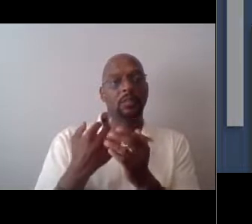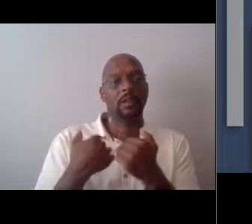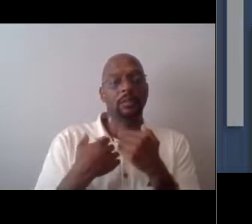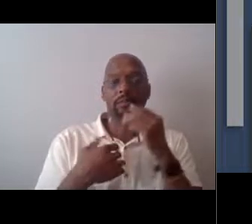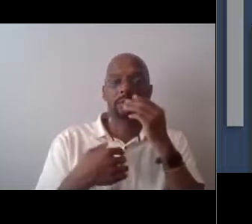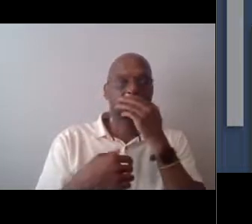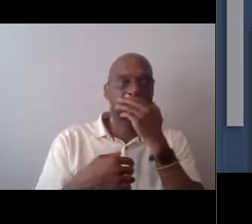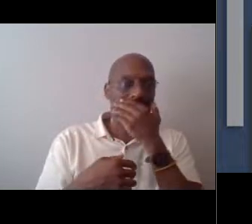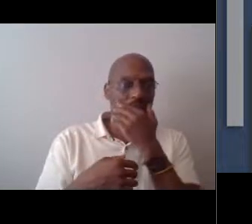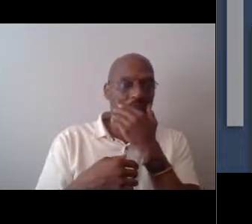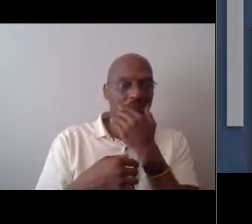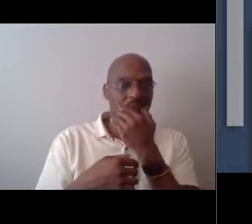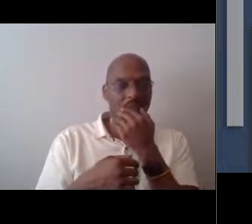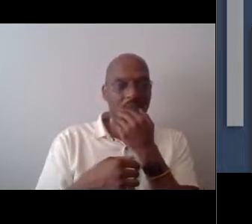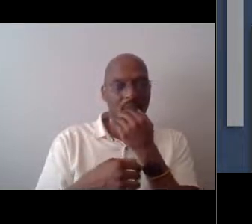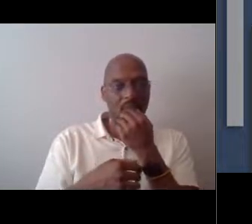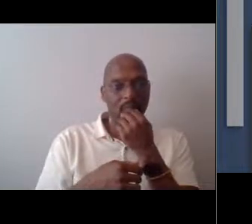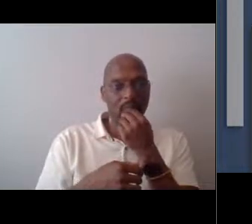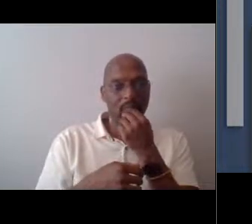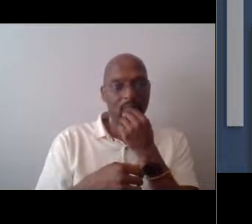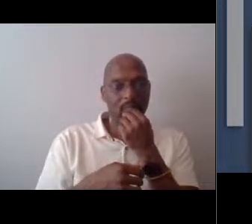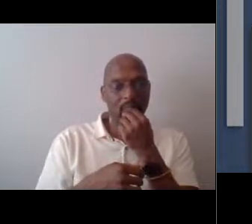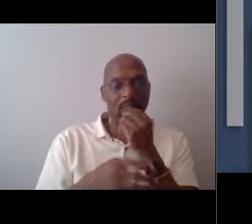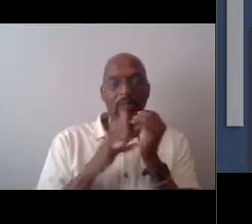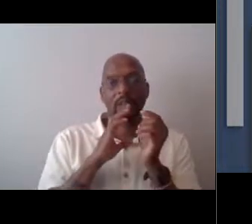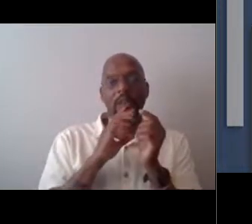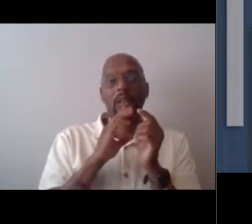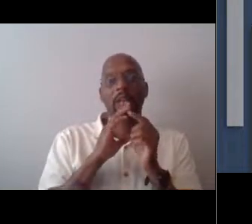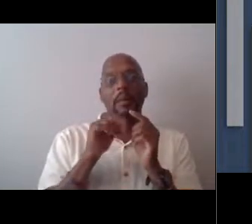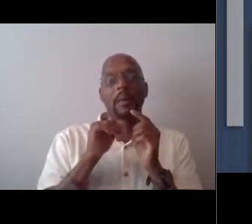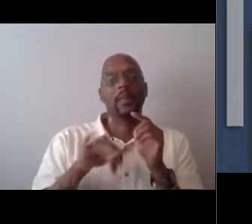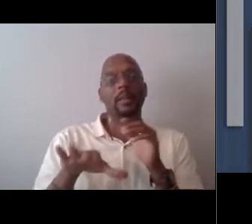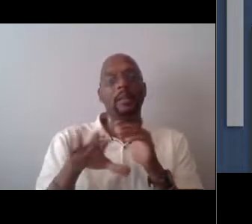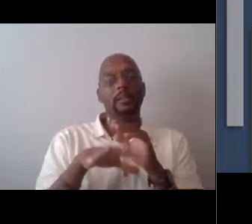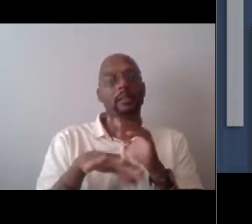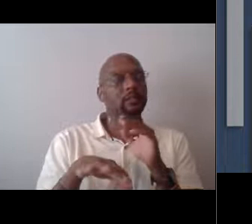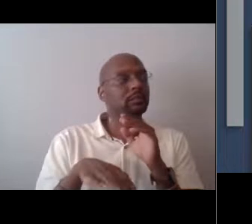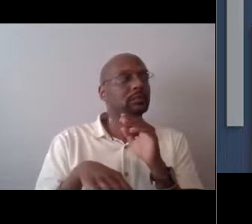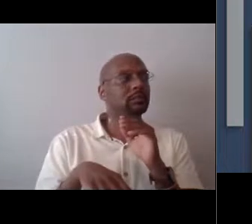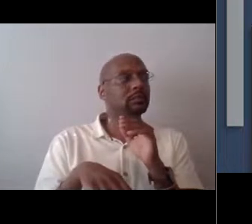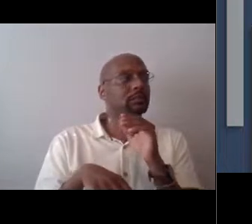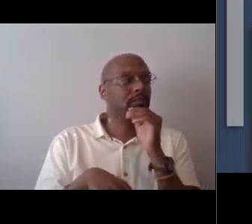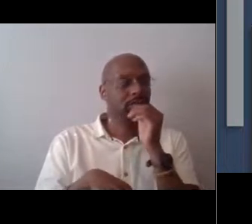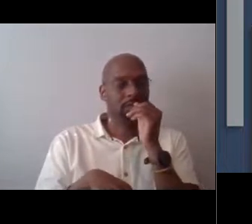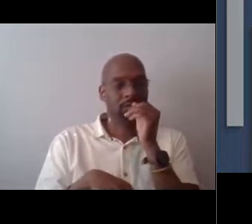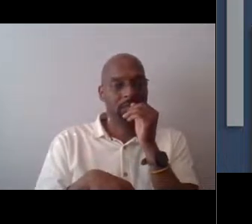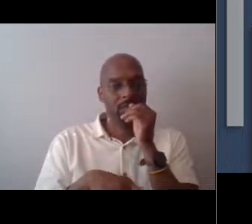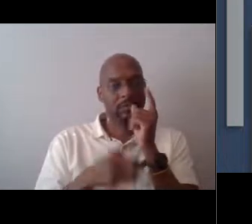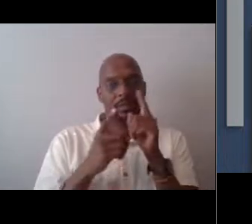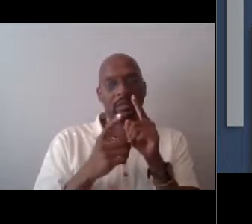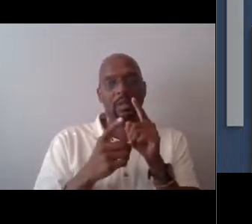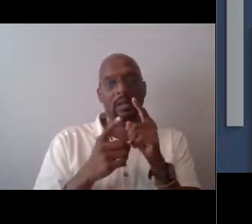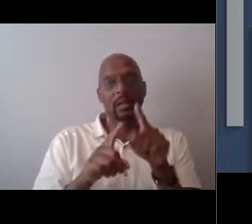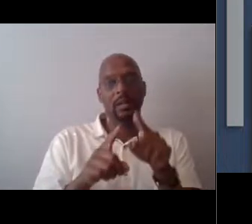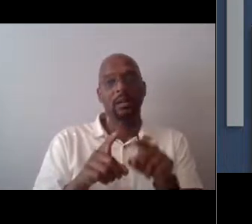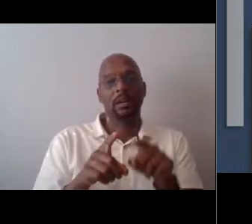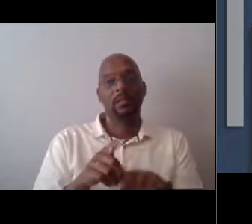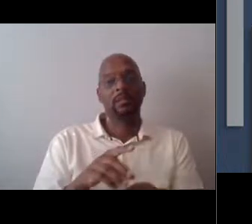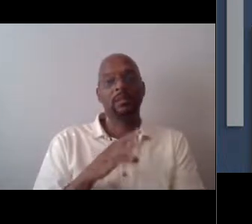key features of the equity index is that granularity, right? A lot of times when you operate at a census tract, a low income block kind of